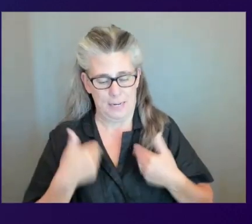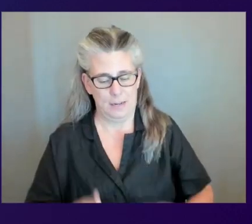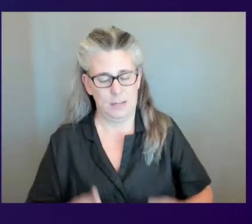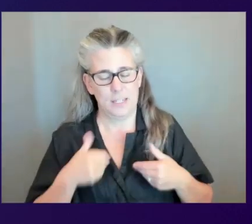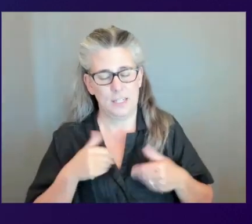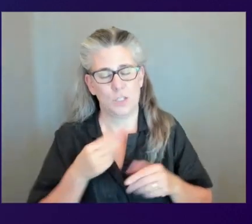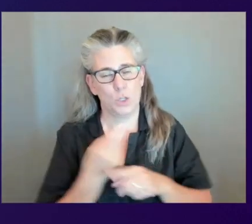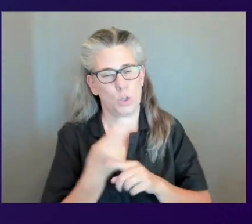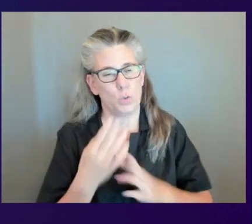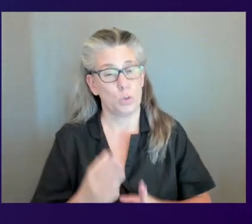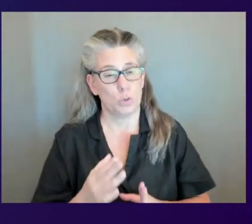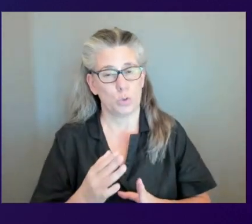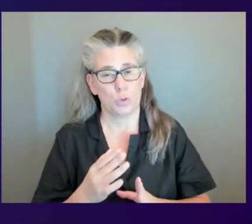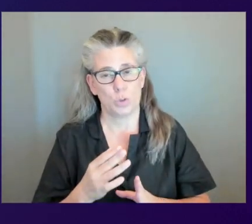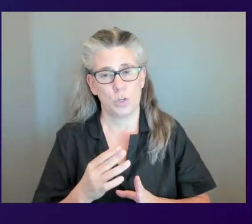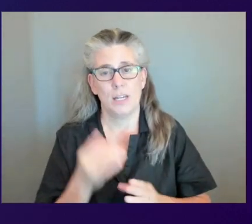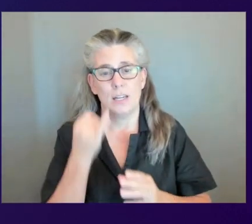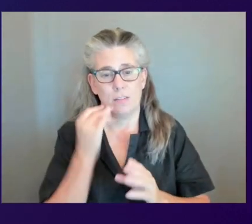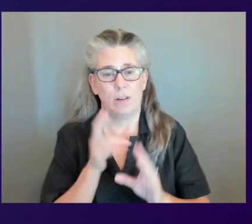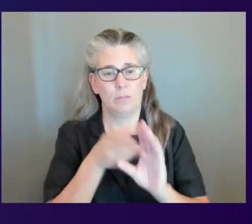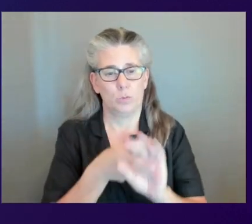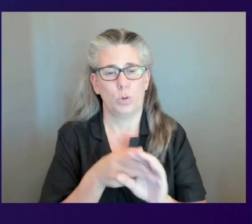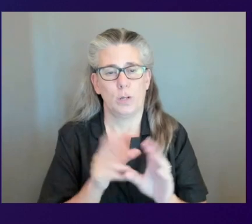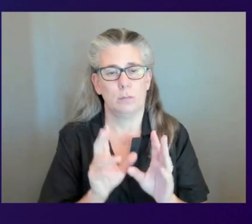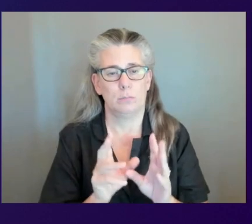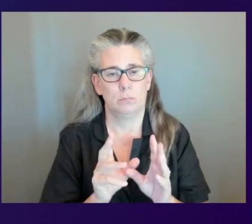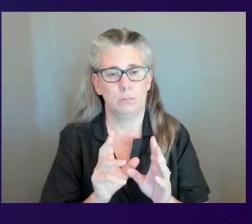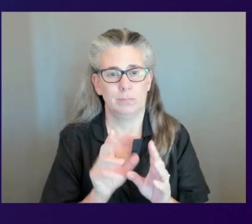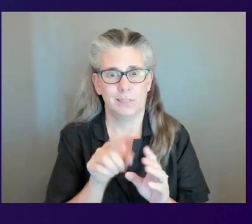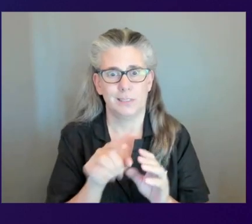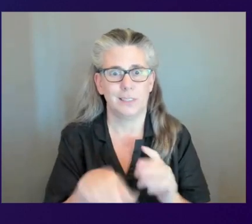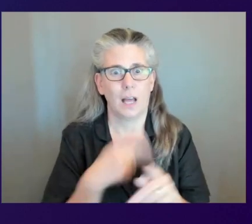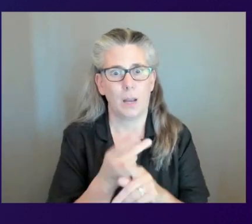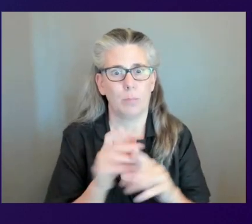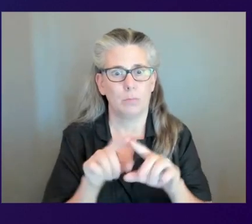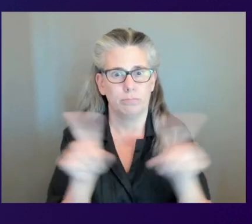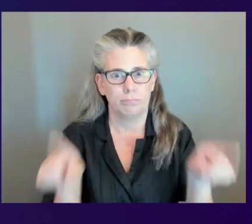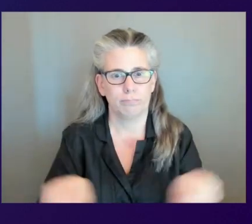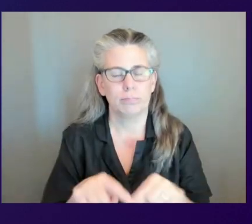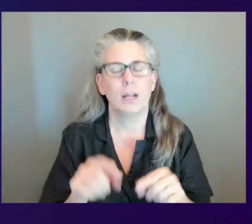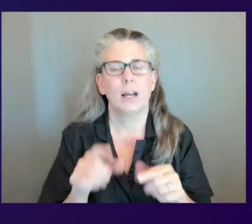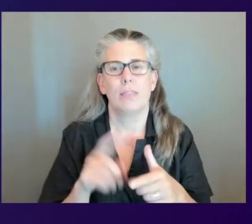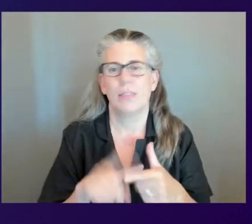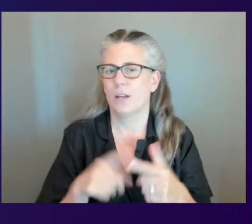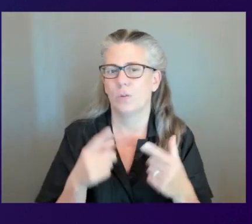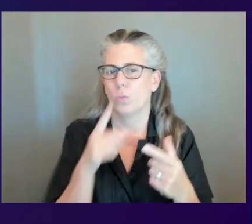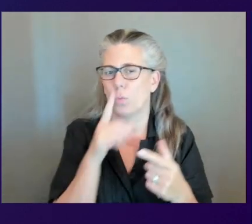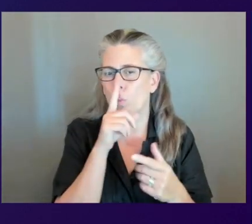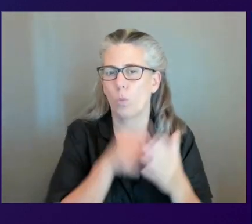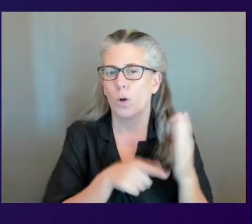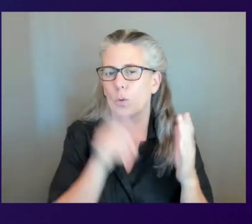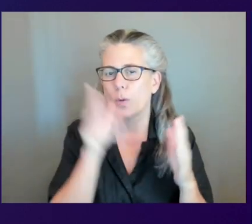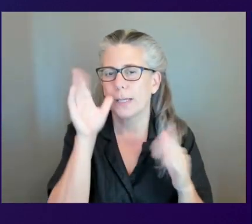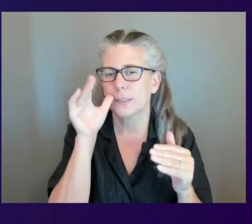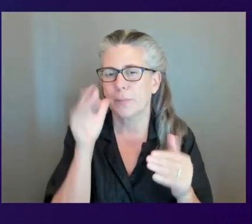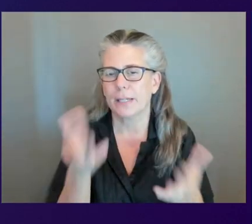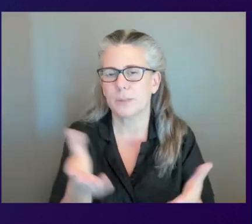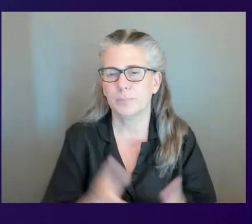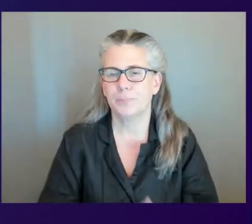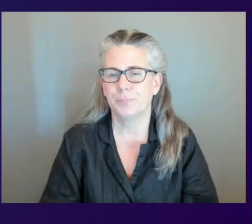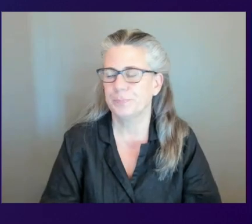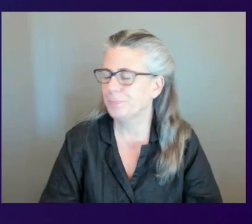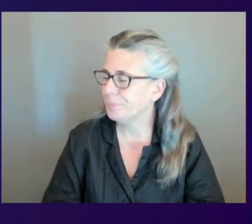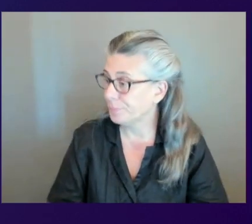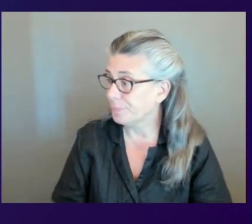get into one of these sessions? What do I have available to me? Yeah. So give me 1 second here. All right. So this is actually what